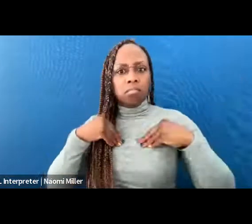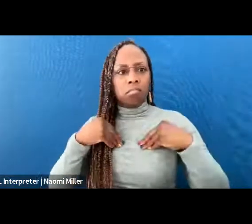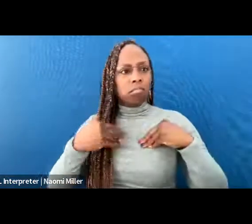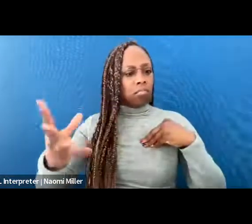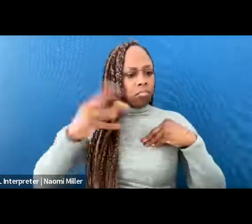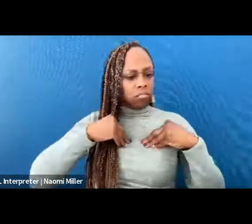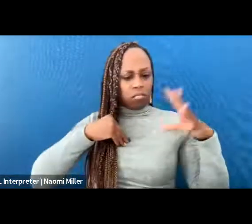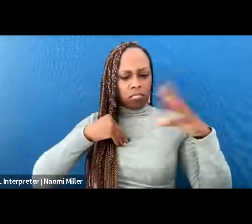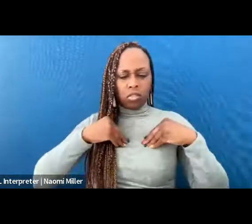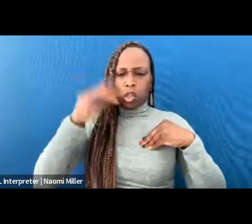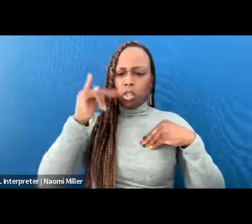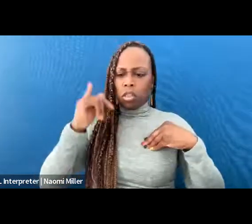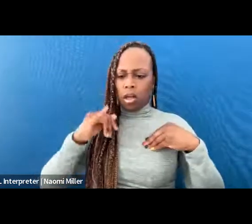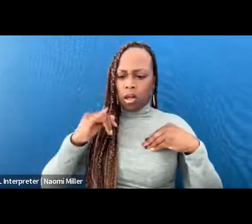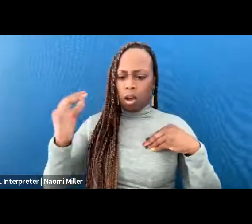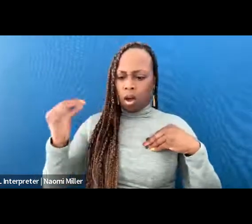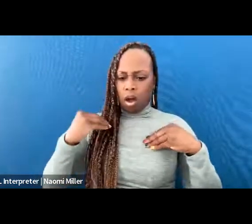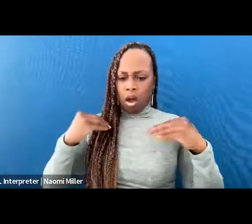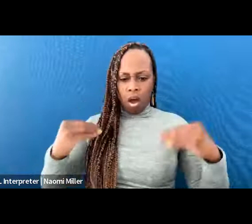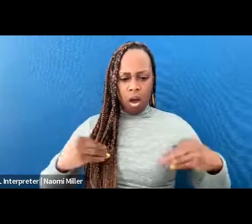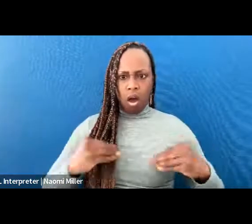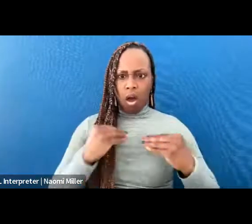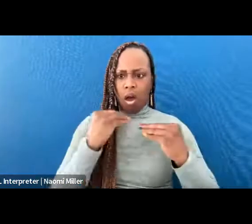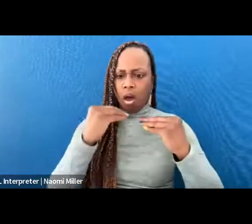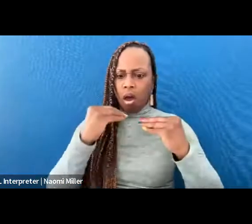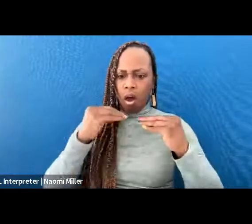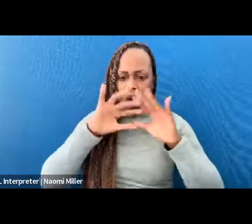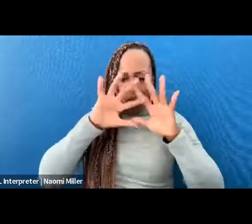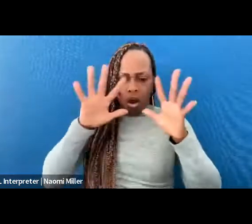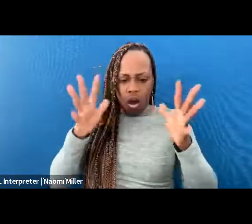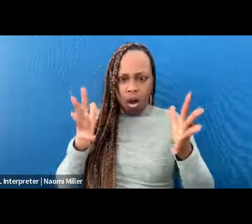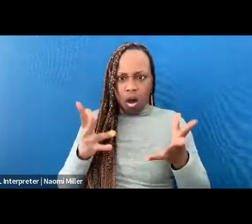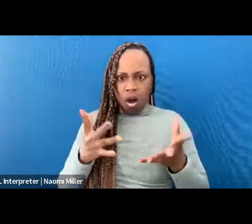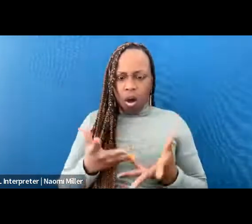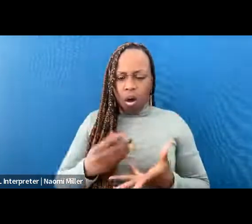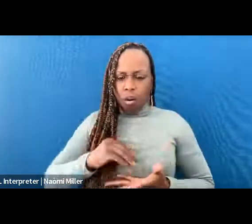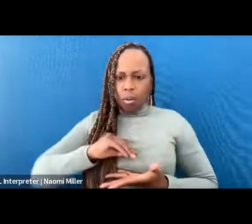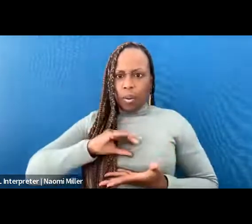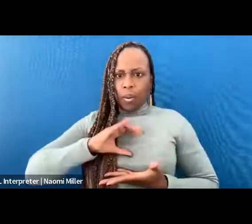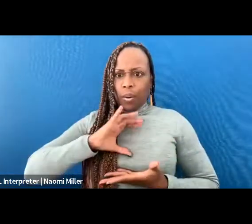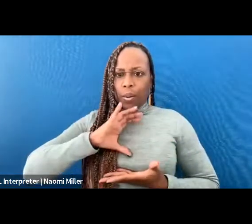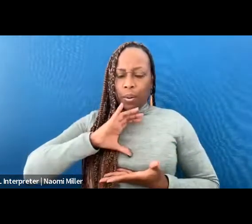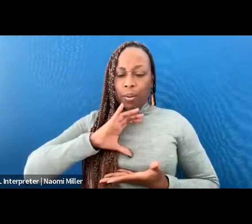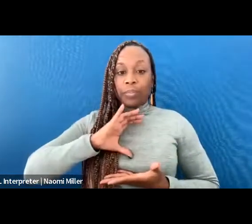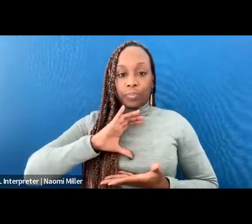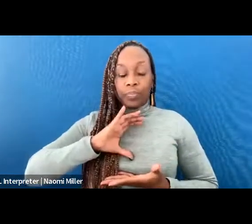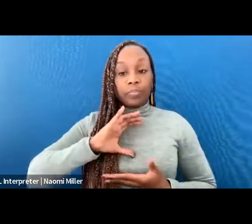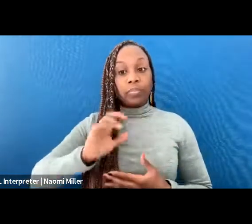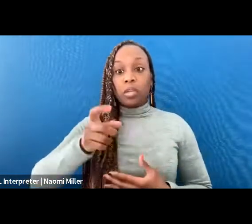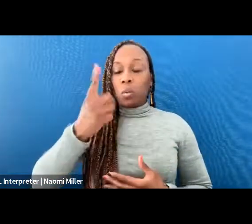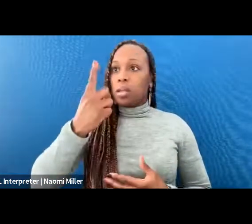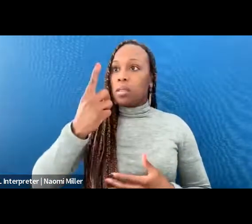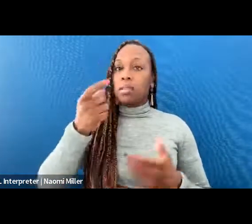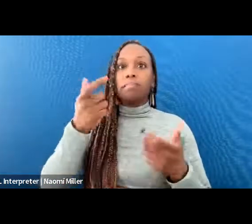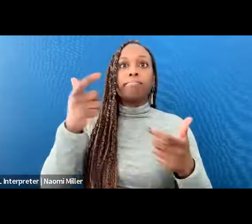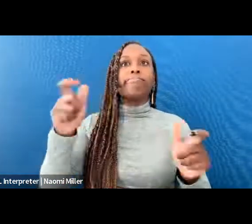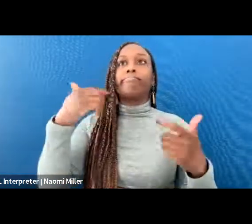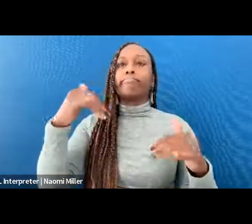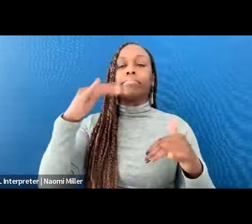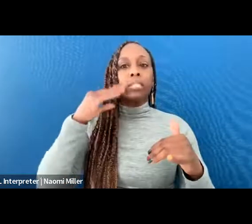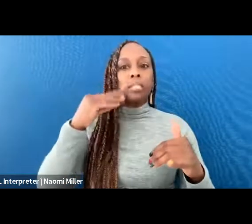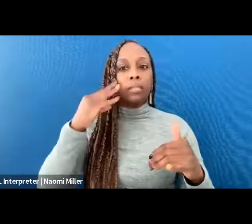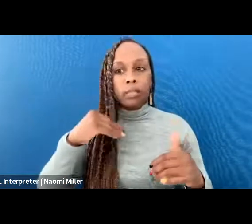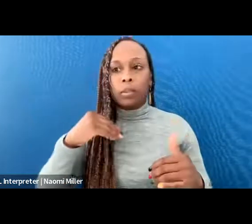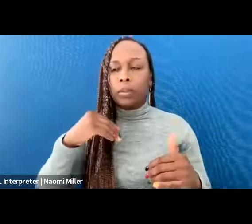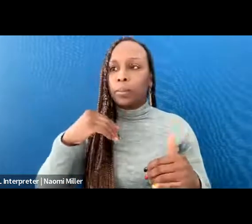whole, fortified, and nourished. One of the biggest and most profound experiences of disabled family that I've had